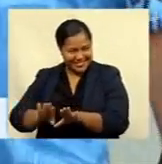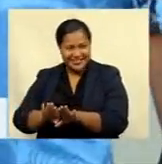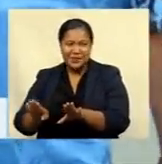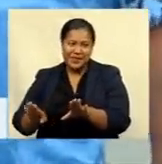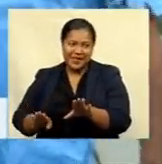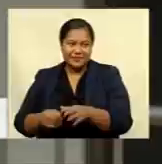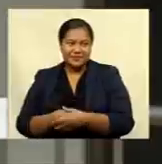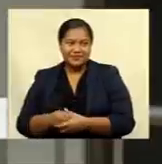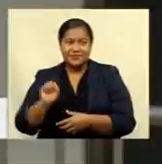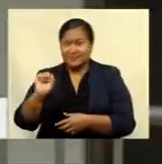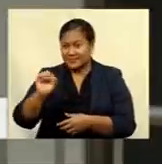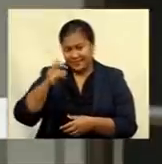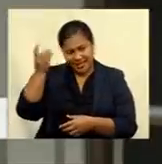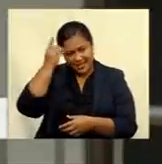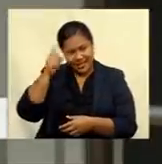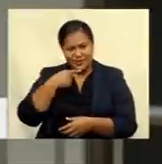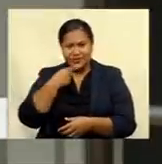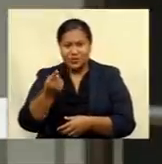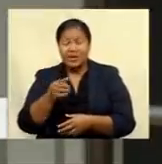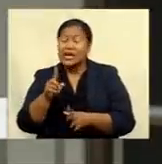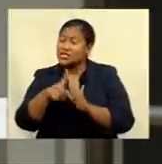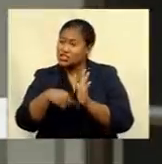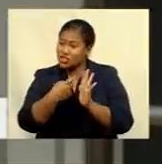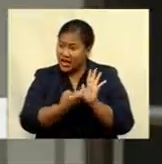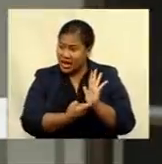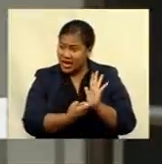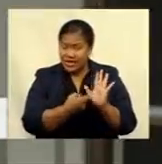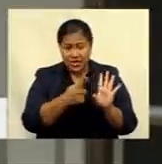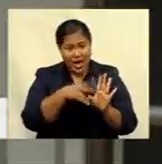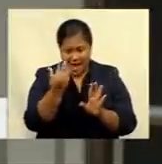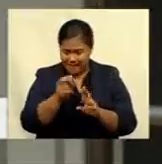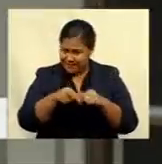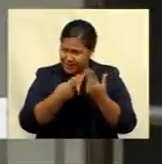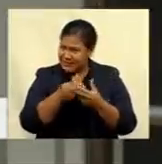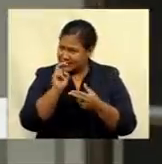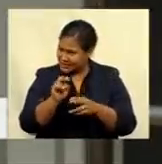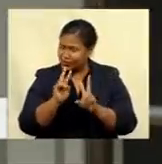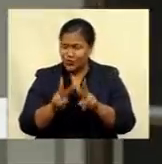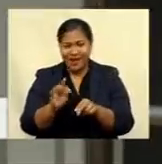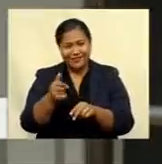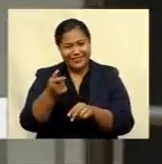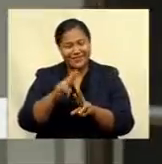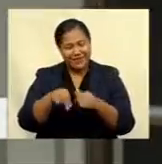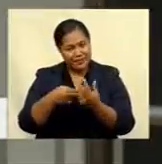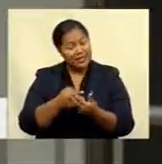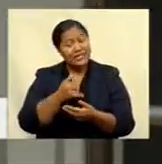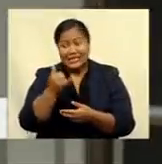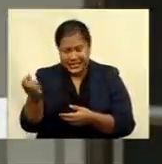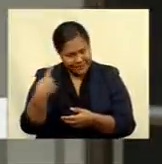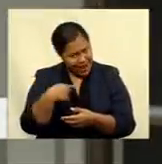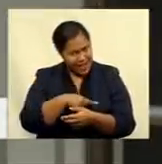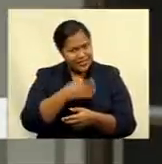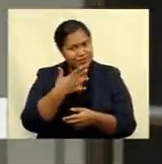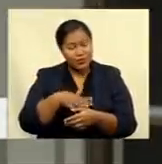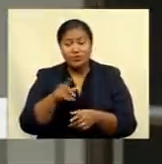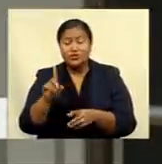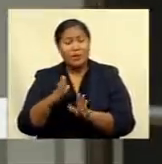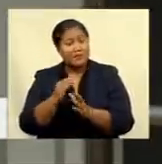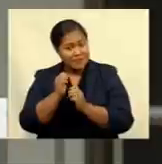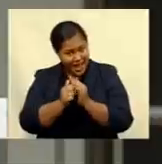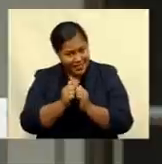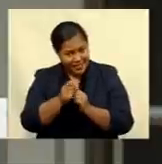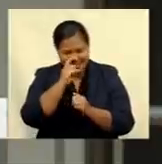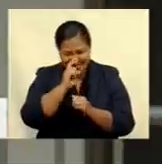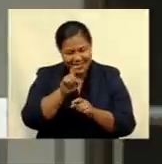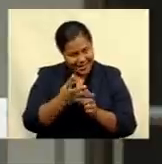His dad told him, Jerry, you have a family now and you need to look after them. Leave us because your siblings are here. But